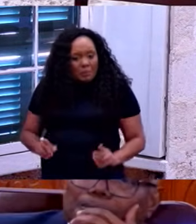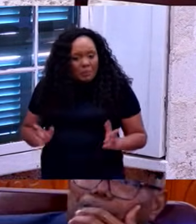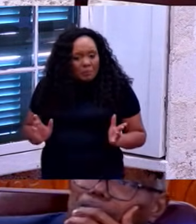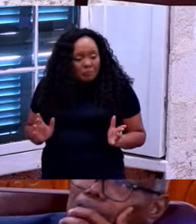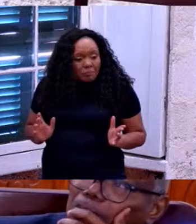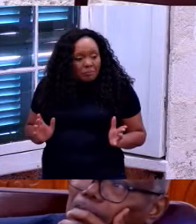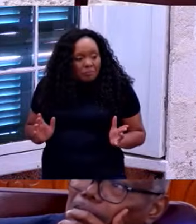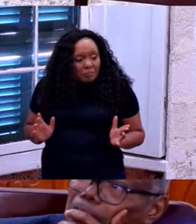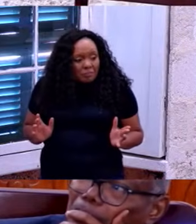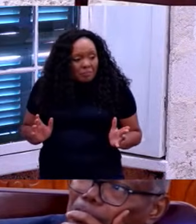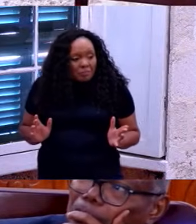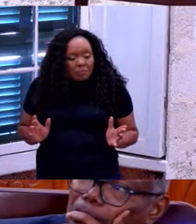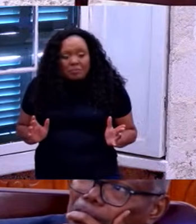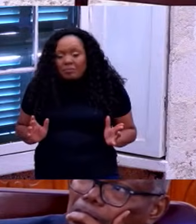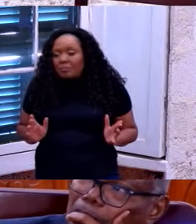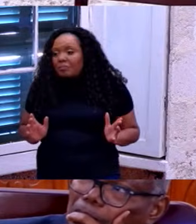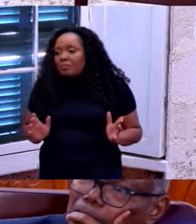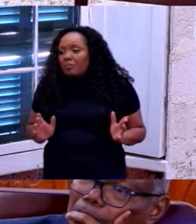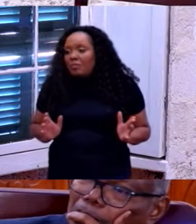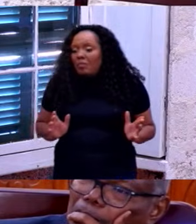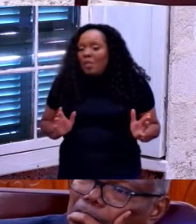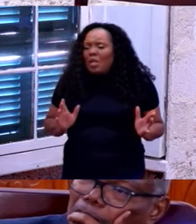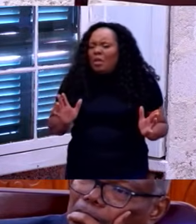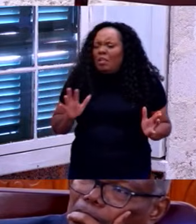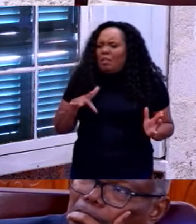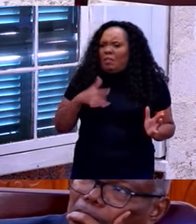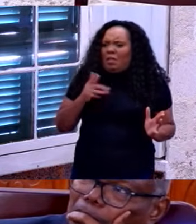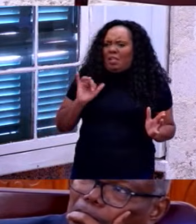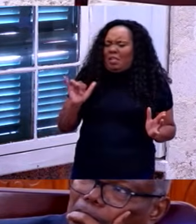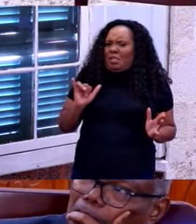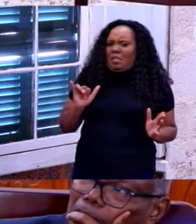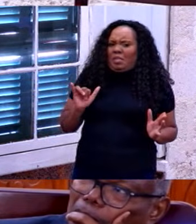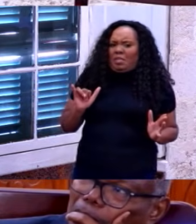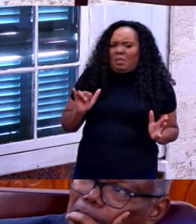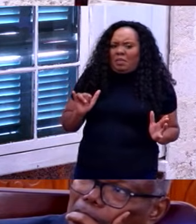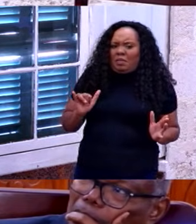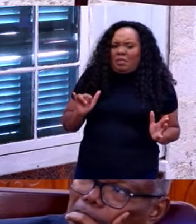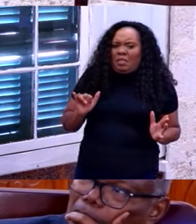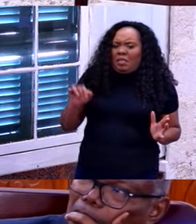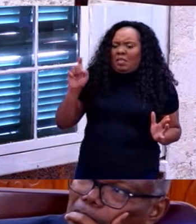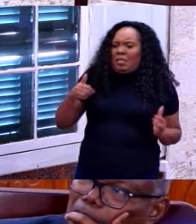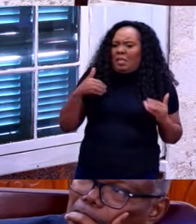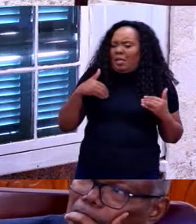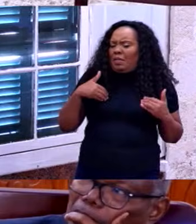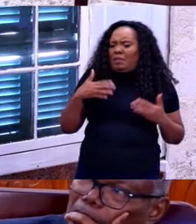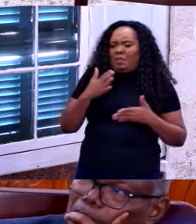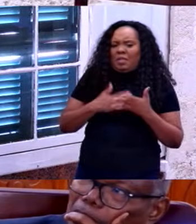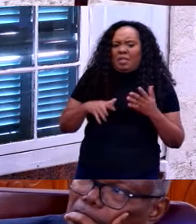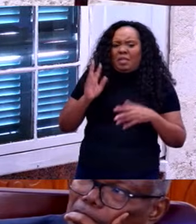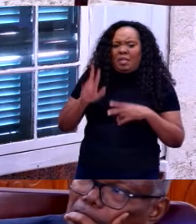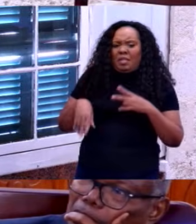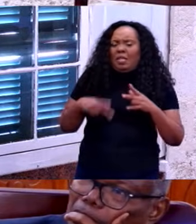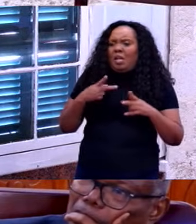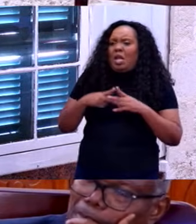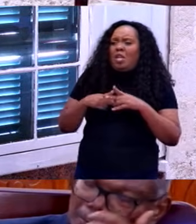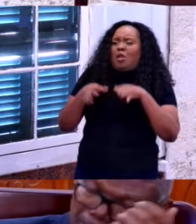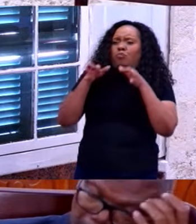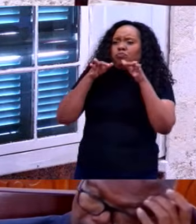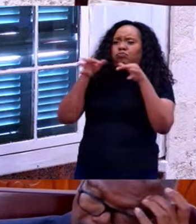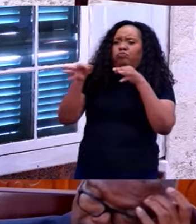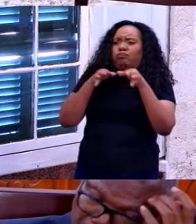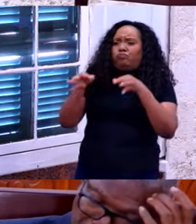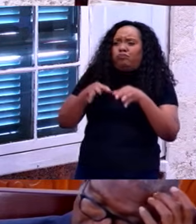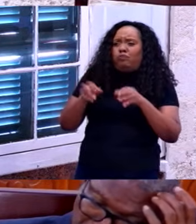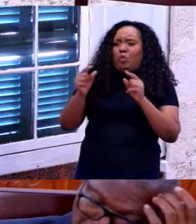So this notion that you have to have some kind of ultra independence and that it has to be defined in particular